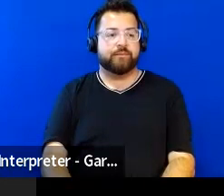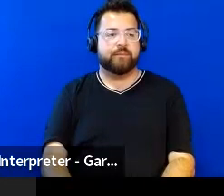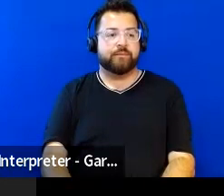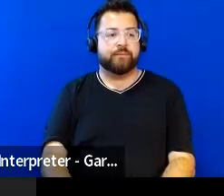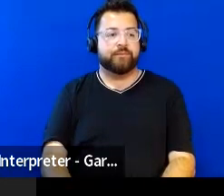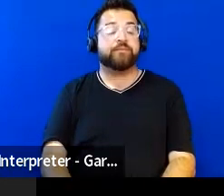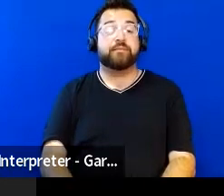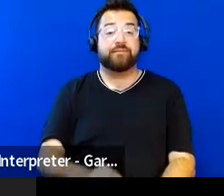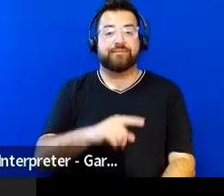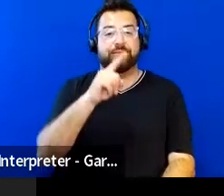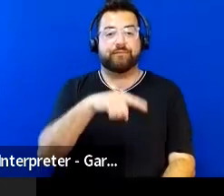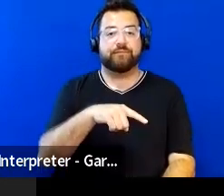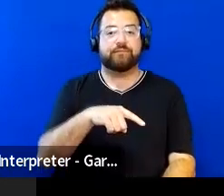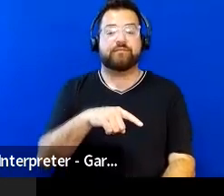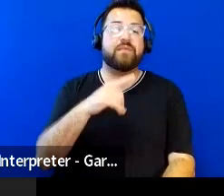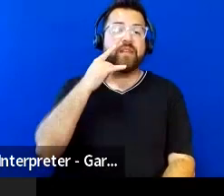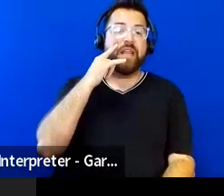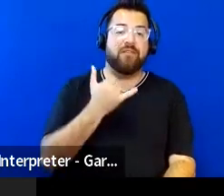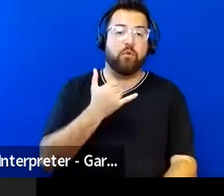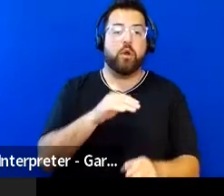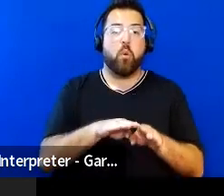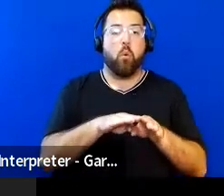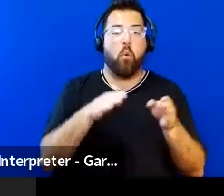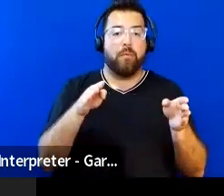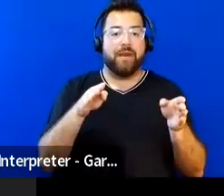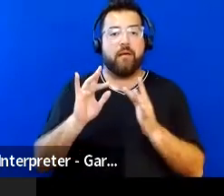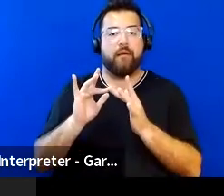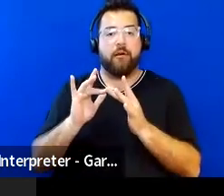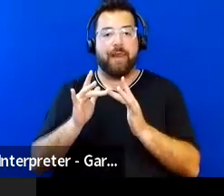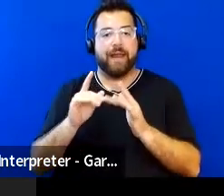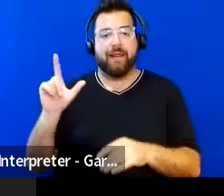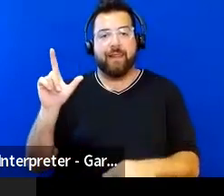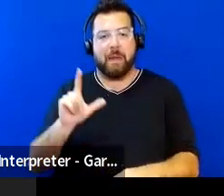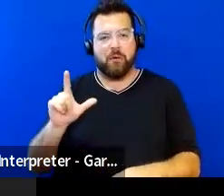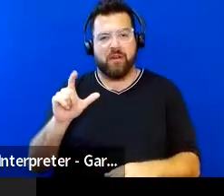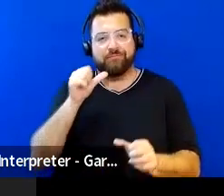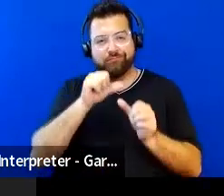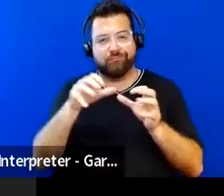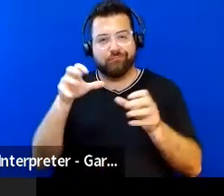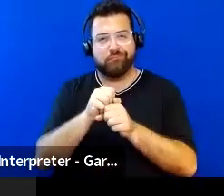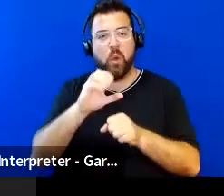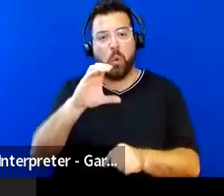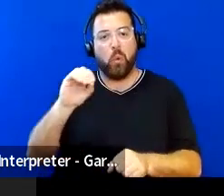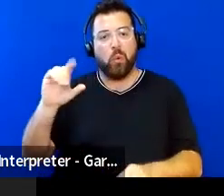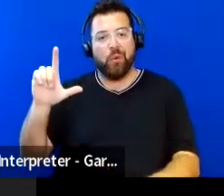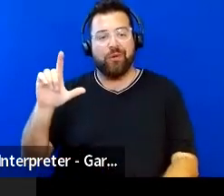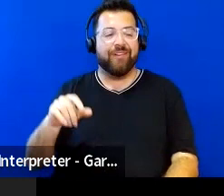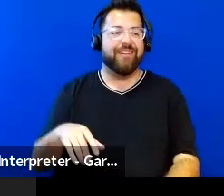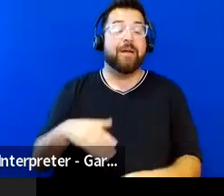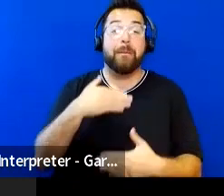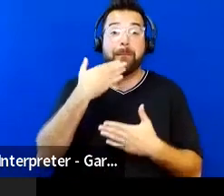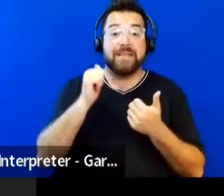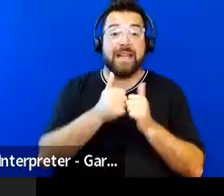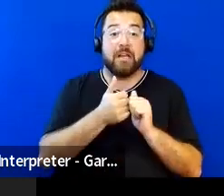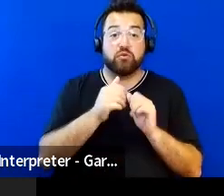So this is the California Open Online Library, and the best way to search through this